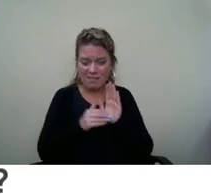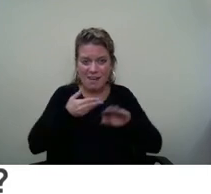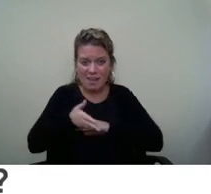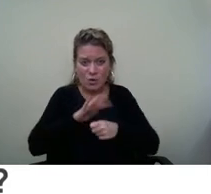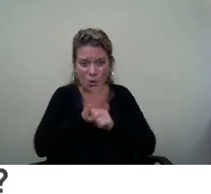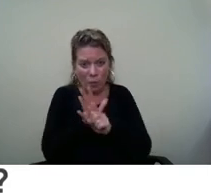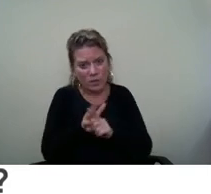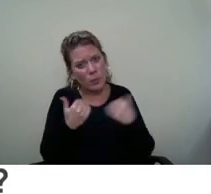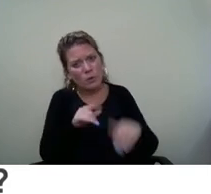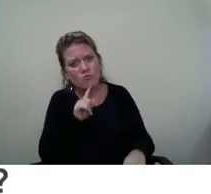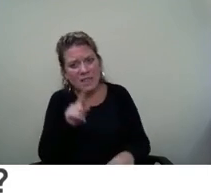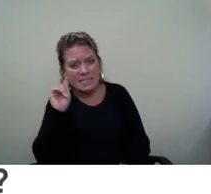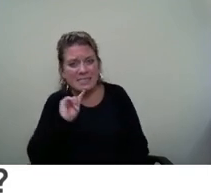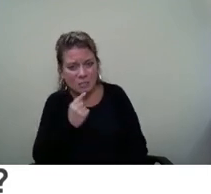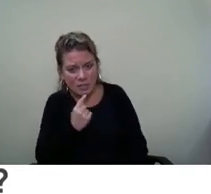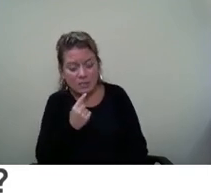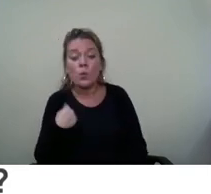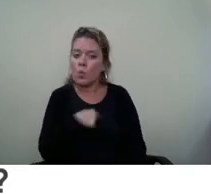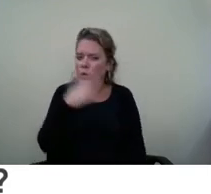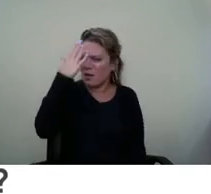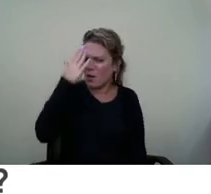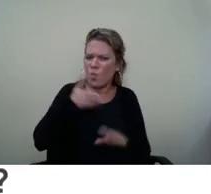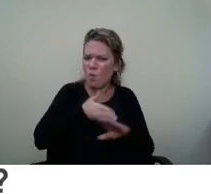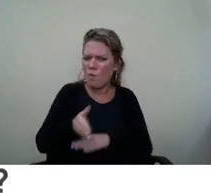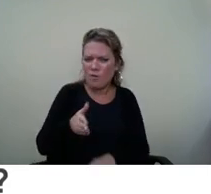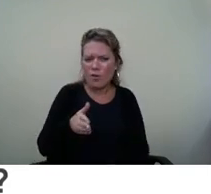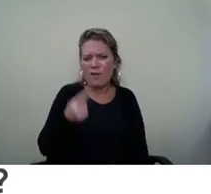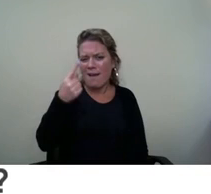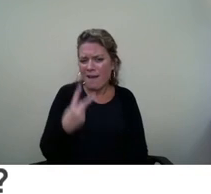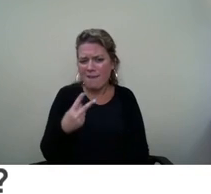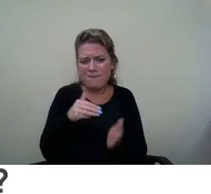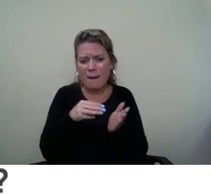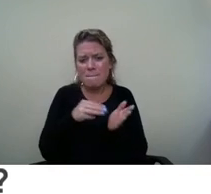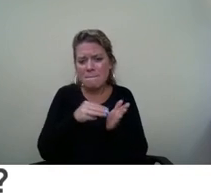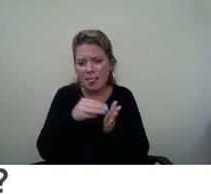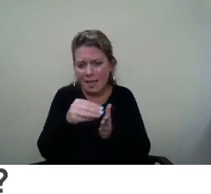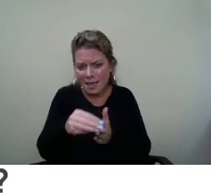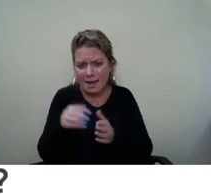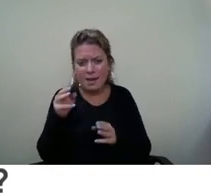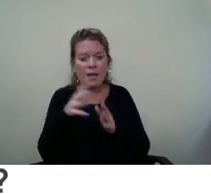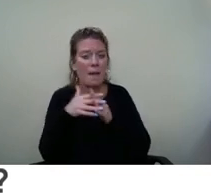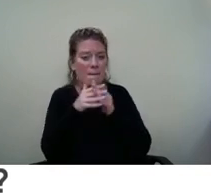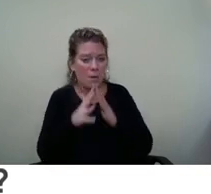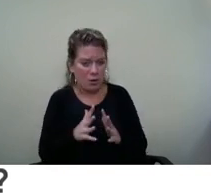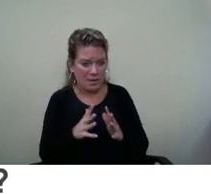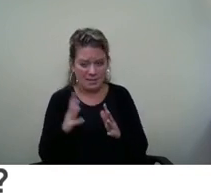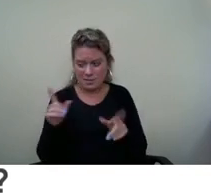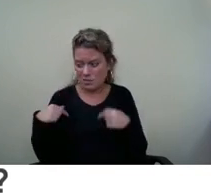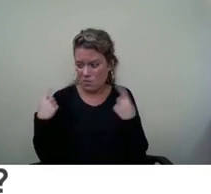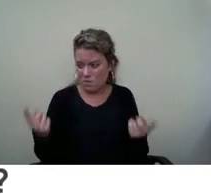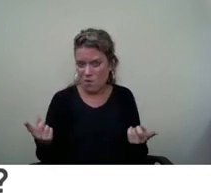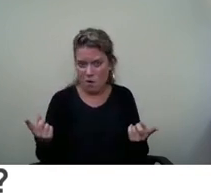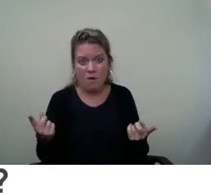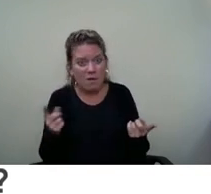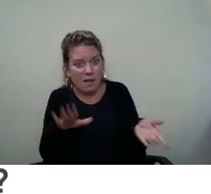of course, we know that probably over 500,000 Americans to date, I'm not sure of the exact numbers now, have died